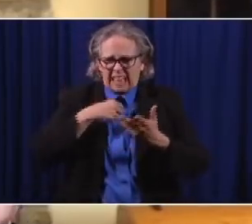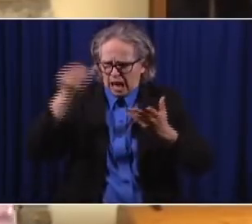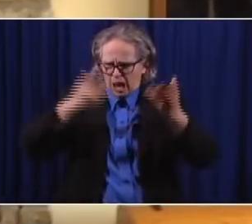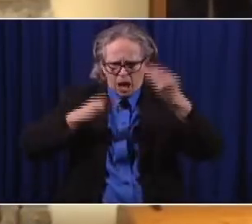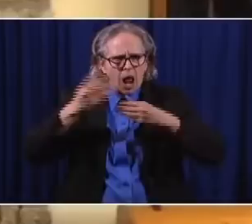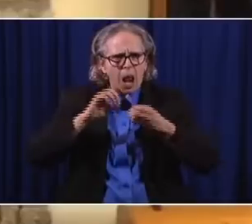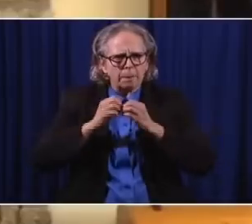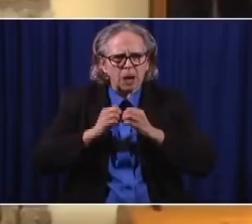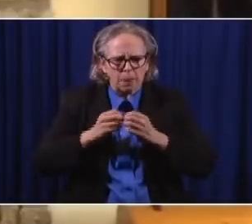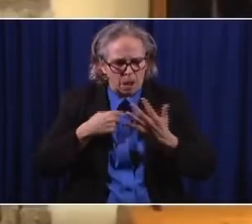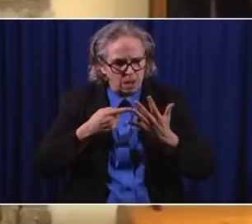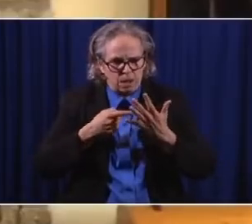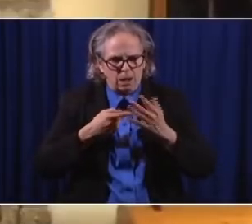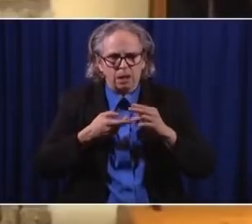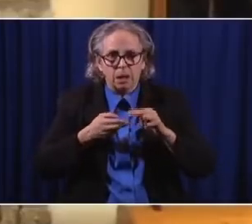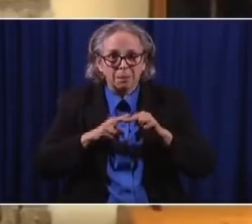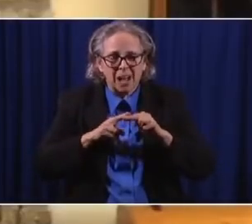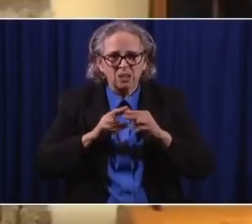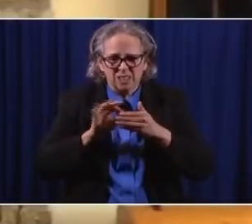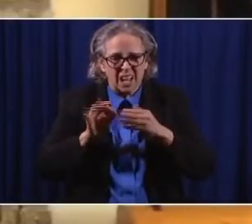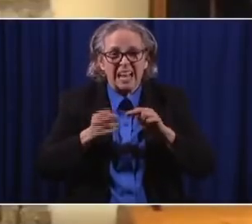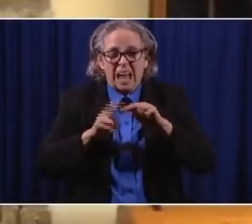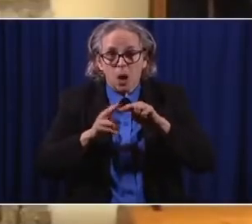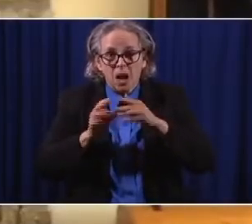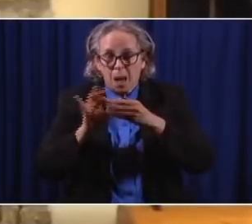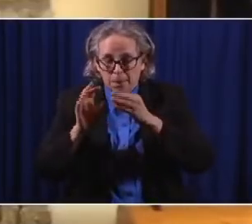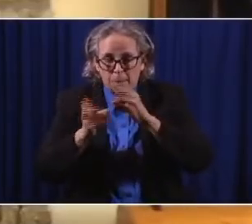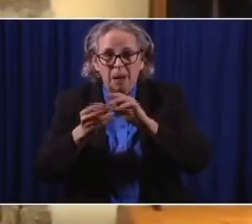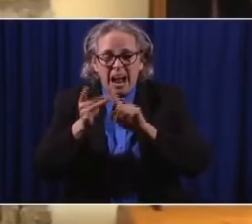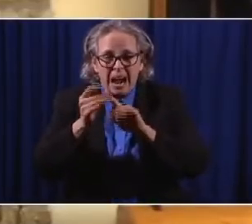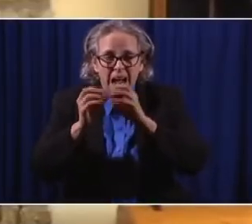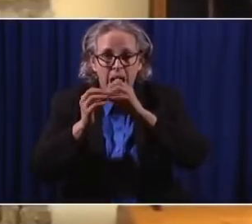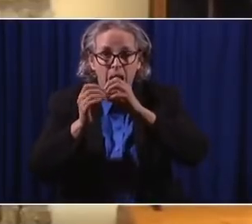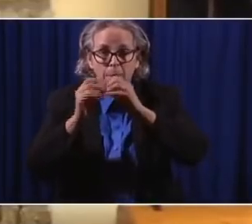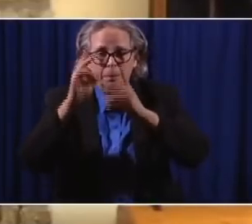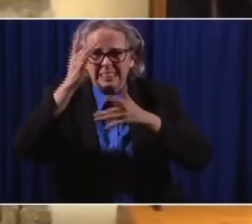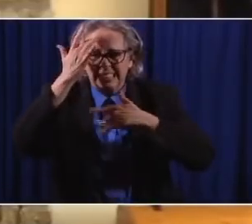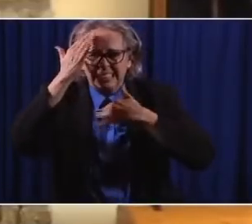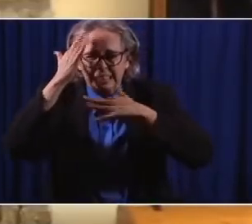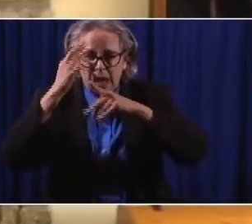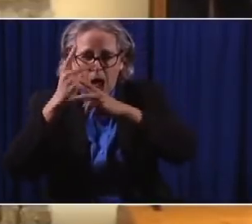this. So it's time to get serious. We can do this.